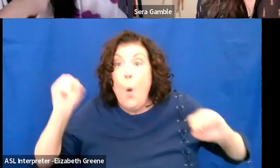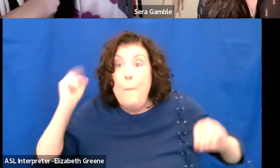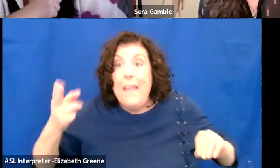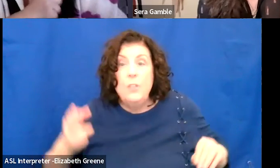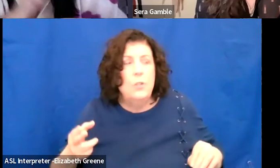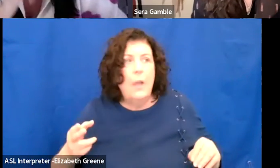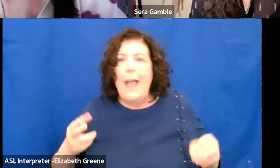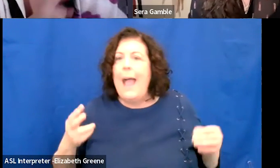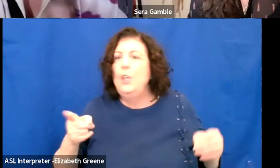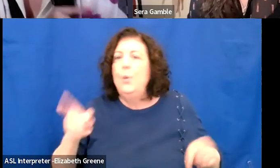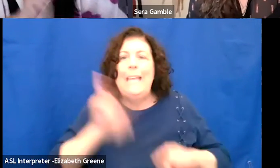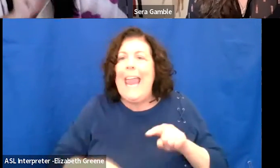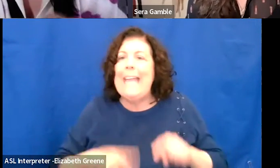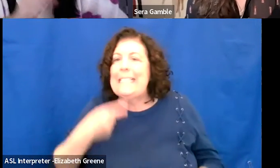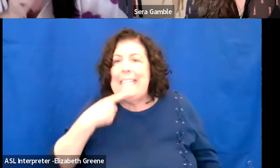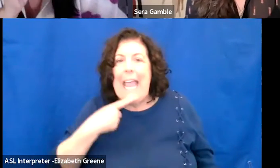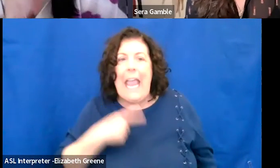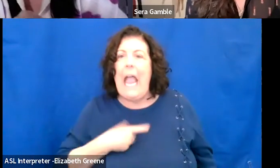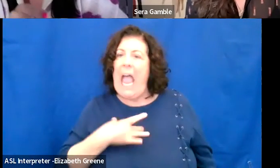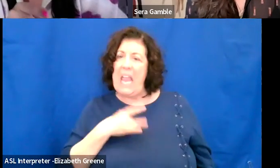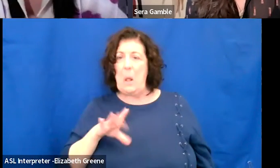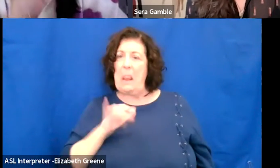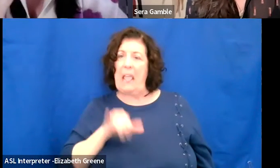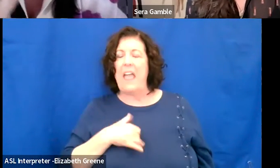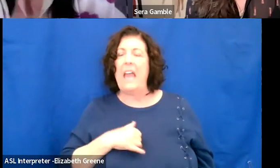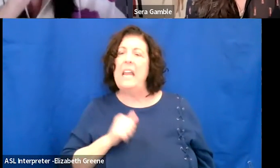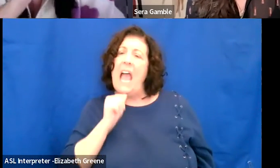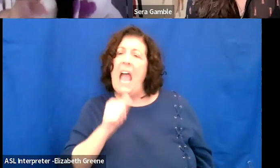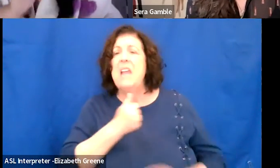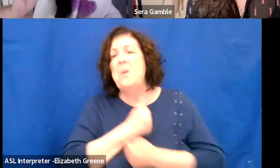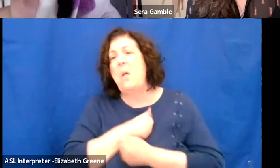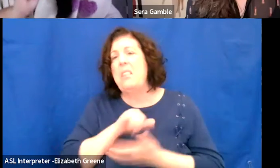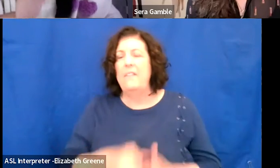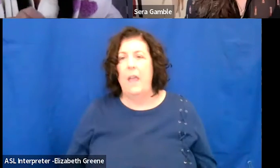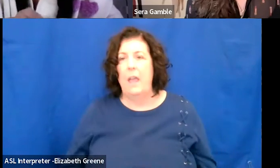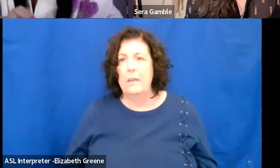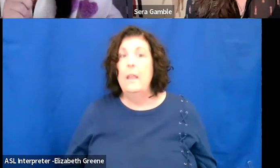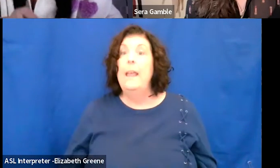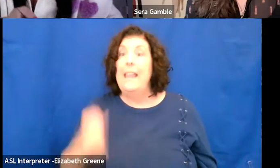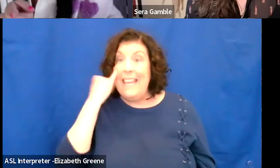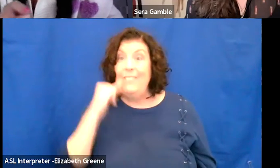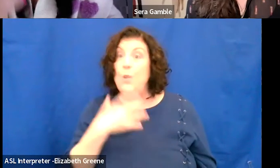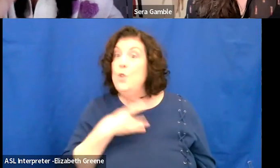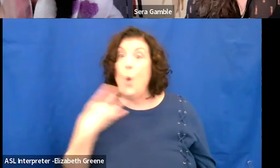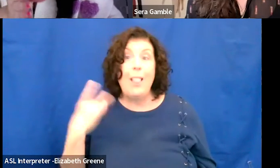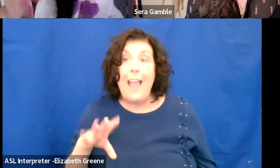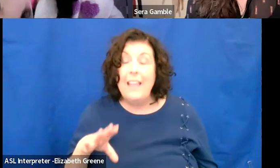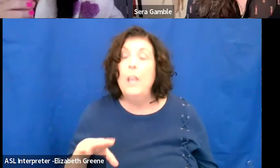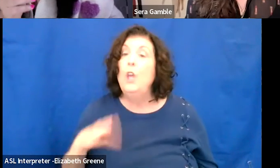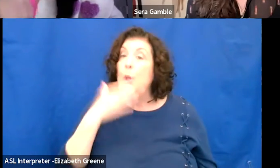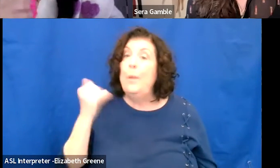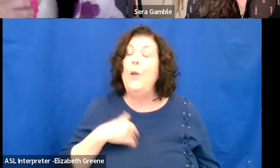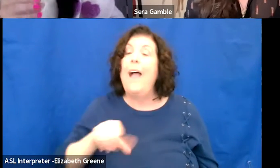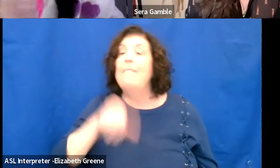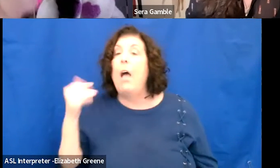things of why you don't like it and what's an alternative to what it is. Because then we're having a conversation, versus I think staff writers get